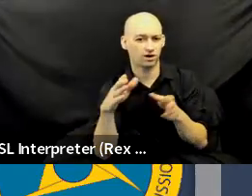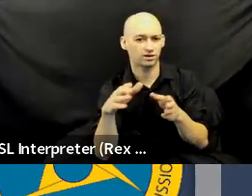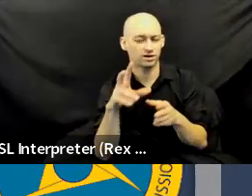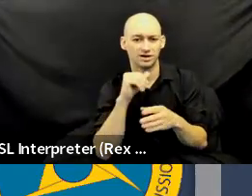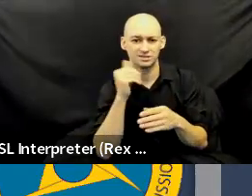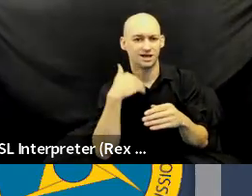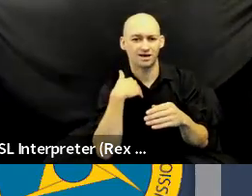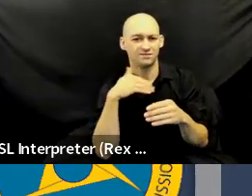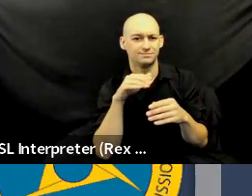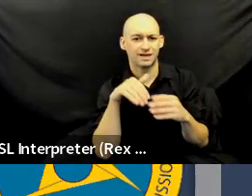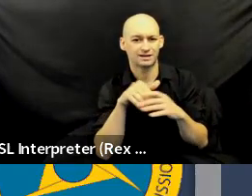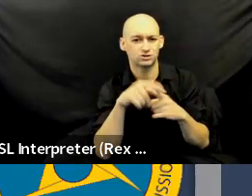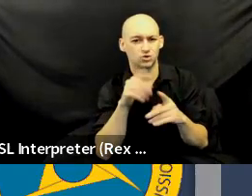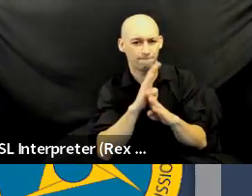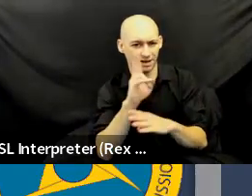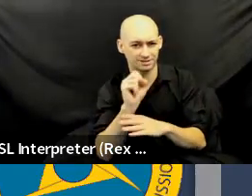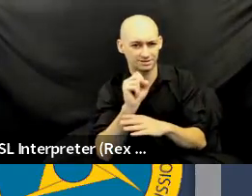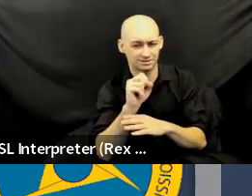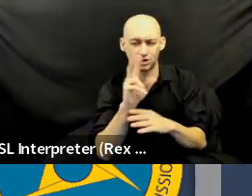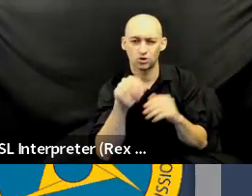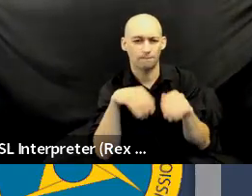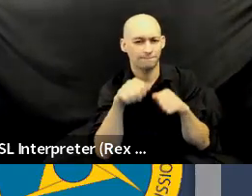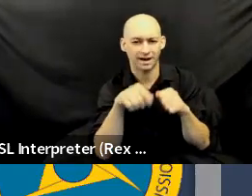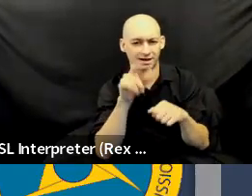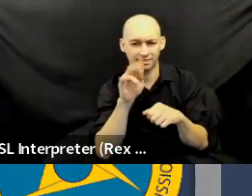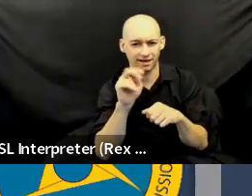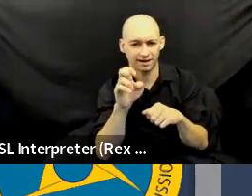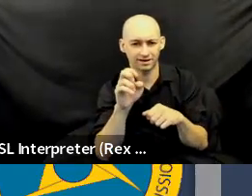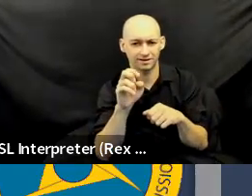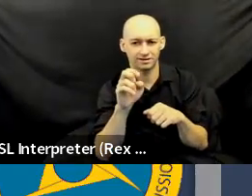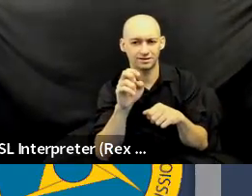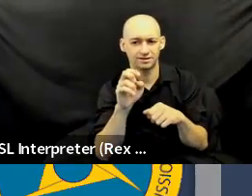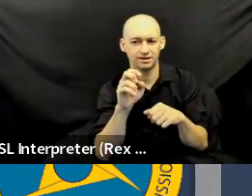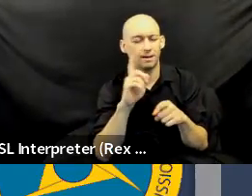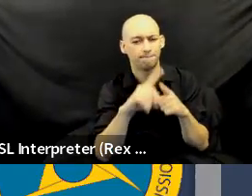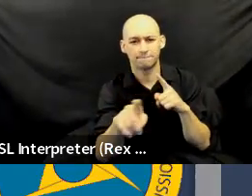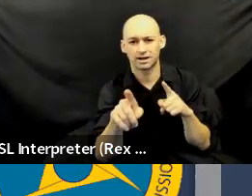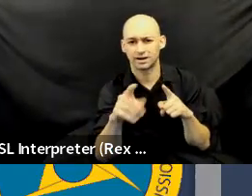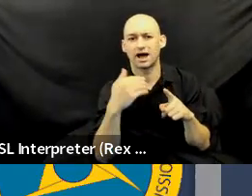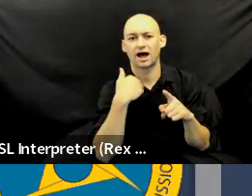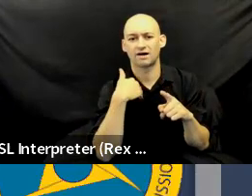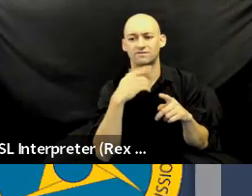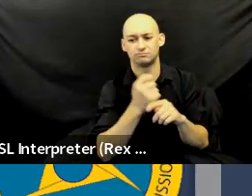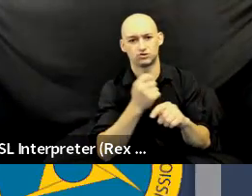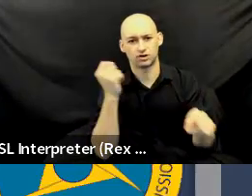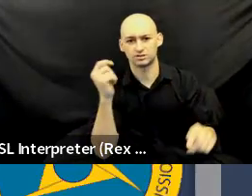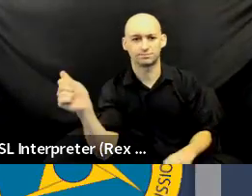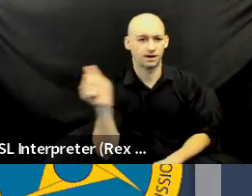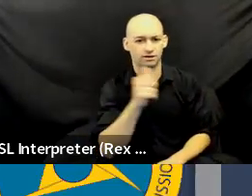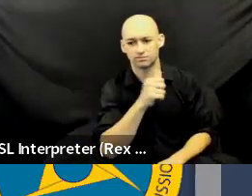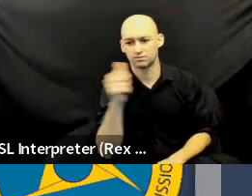to buses, we don't have bike lanes, but what we do have is trucks going up and down our